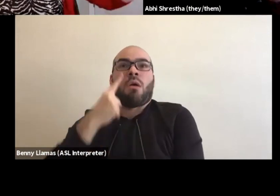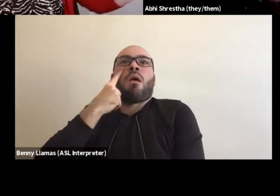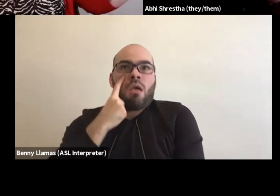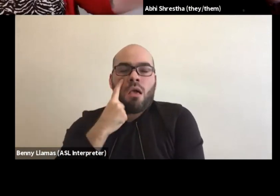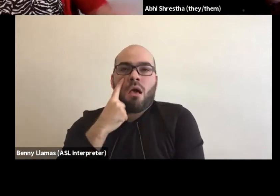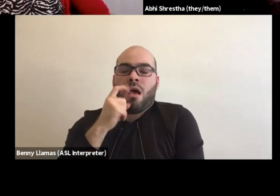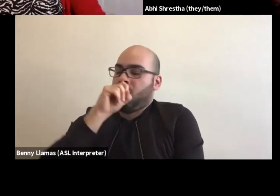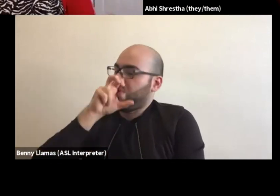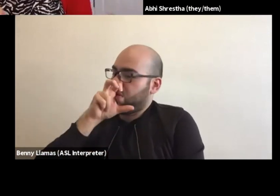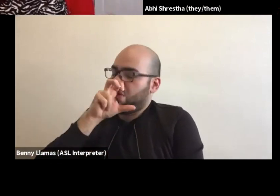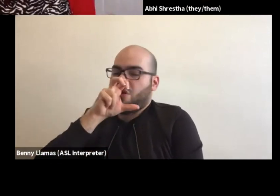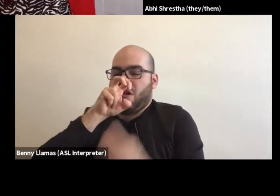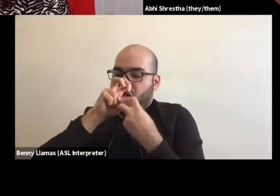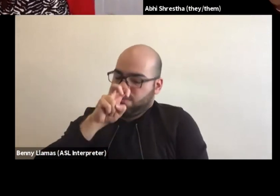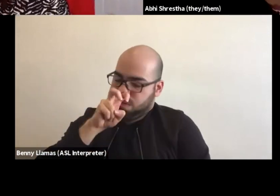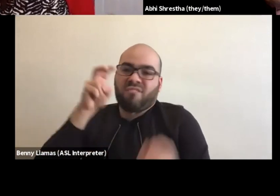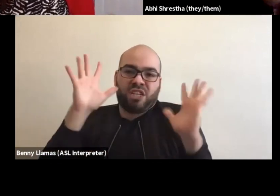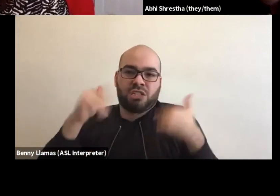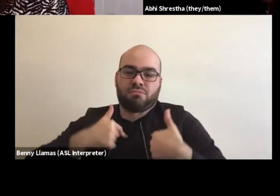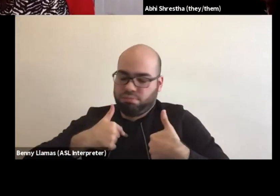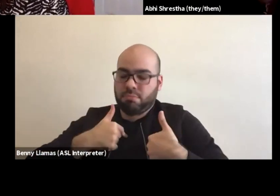Incredible person. And